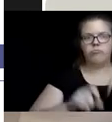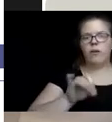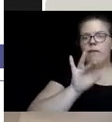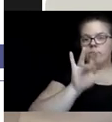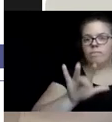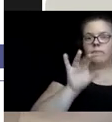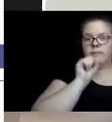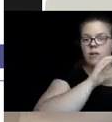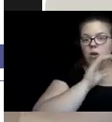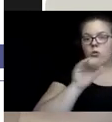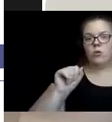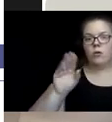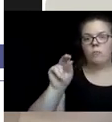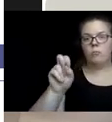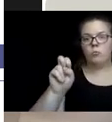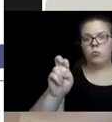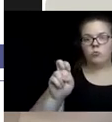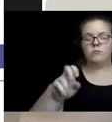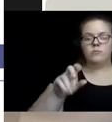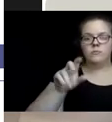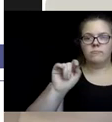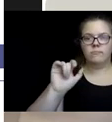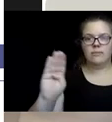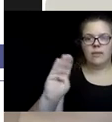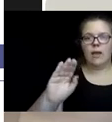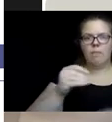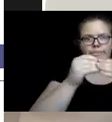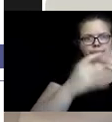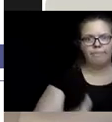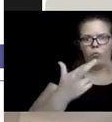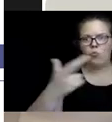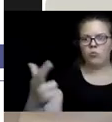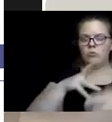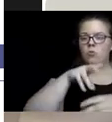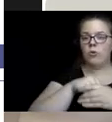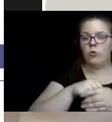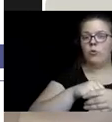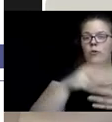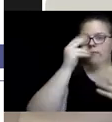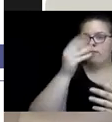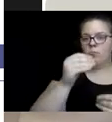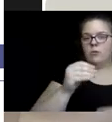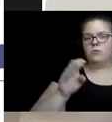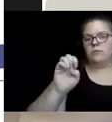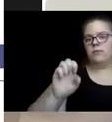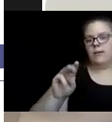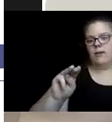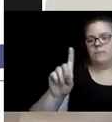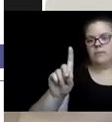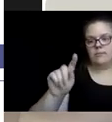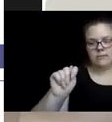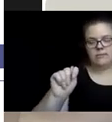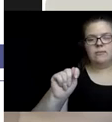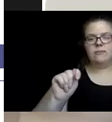Abuse tab, there are many resources there, including information about the EMDT I just mentioned. You'll